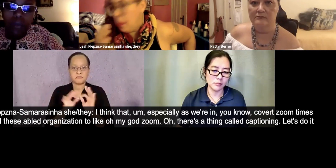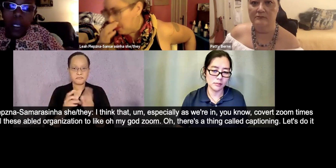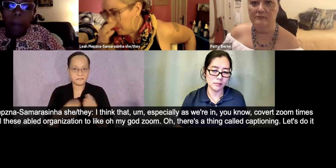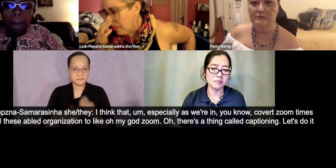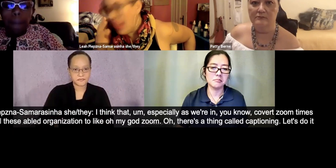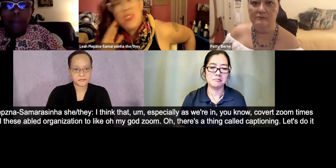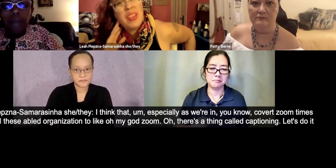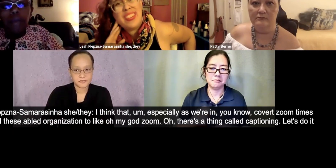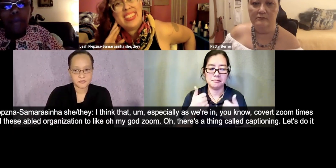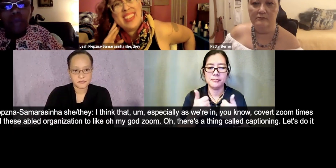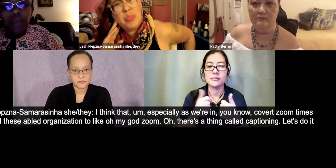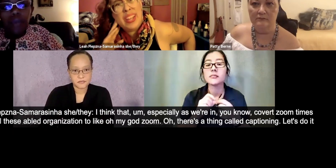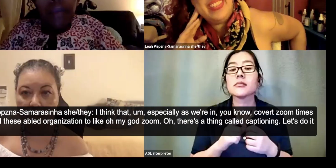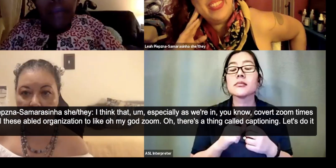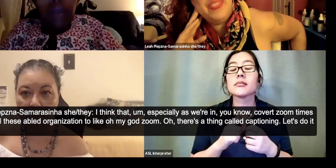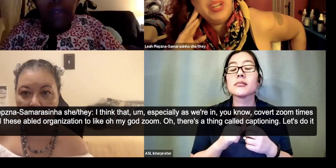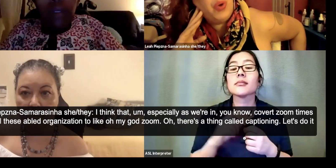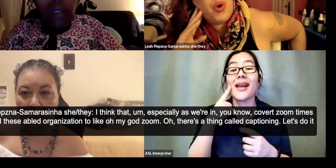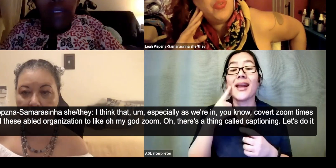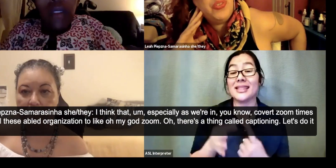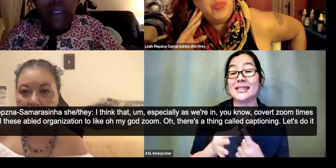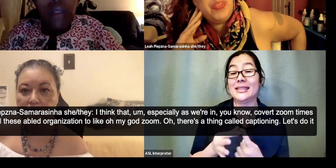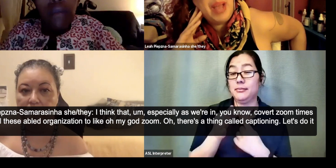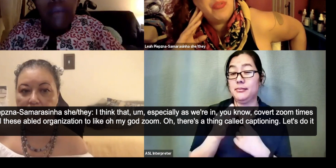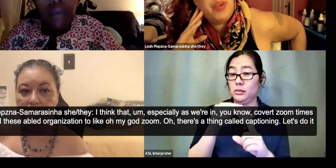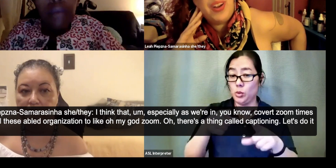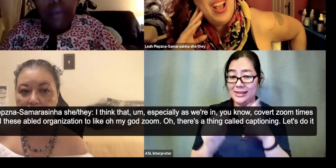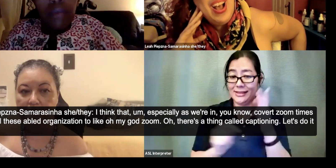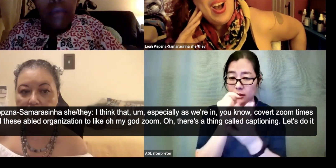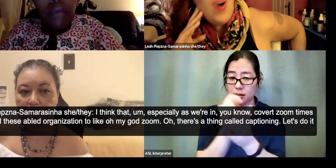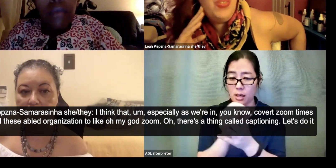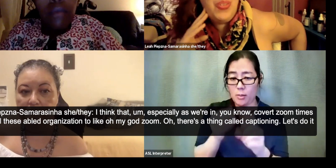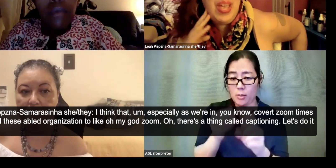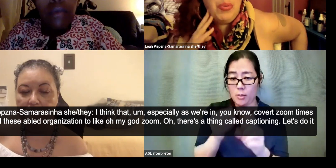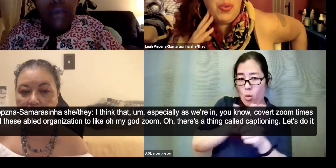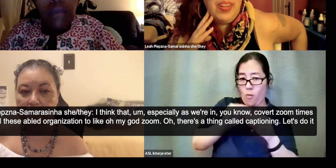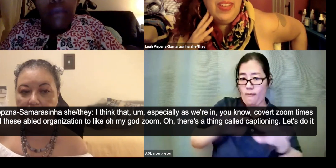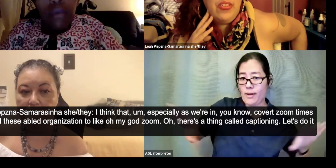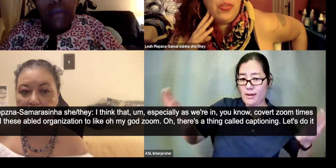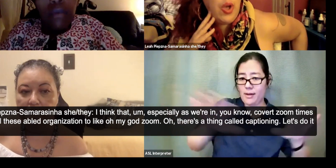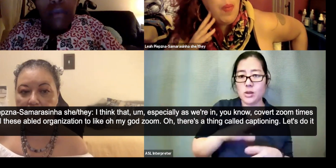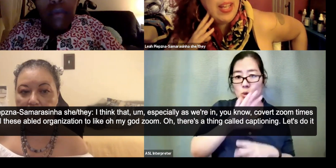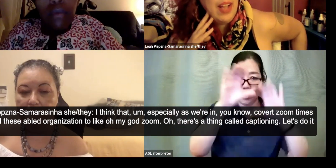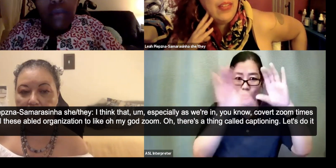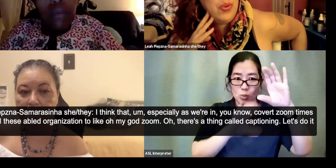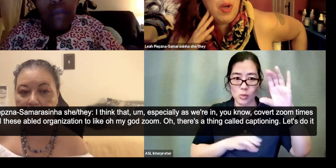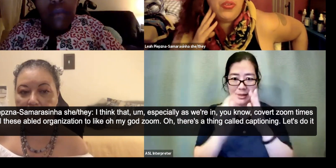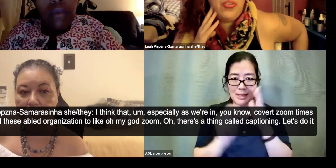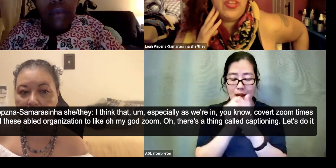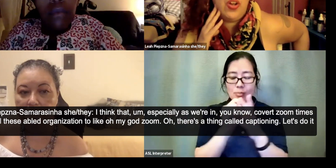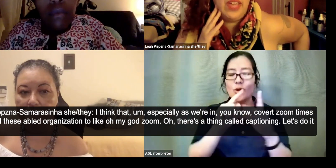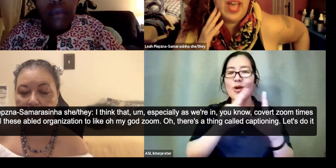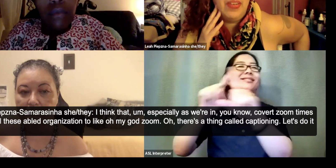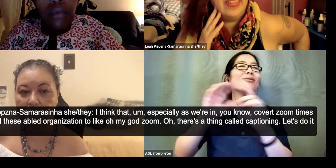that especially as we're in, you know, COVID Zoom times where all these abled organizations are like, oh my God, Zoom. Oh,